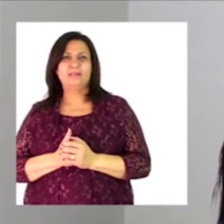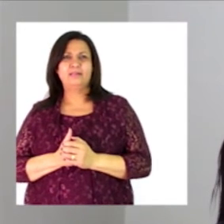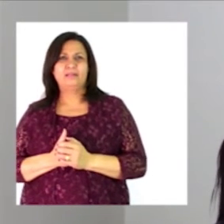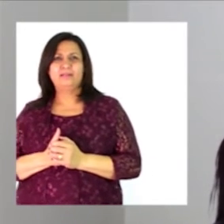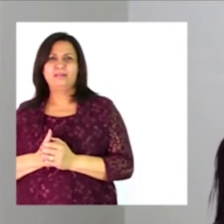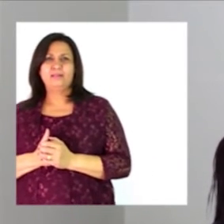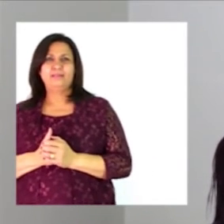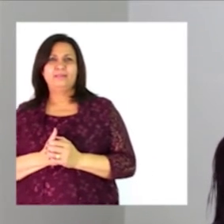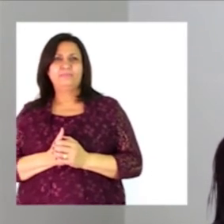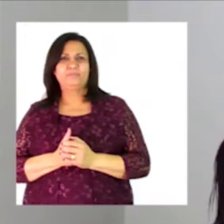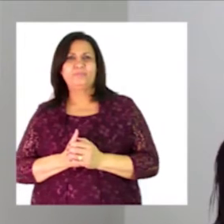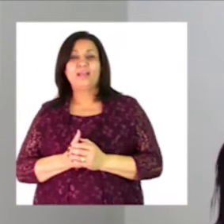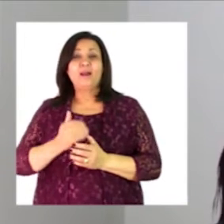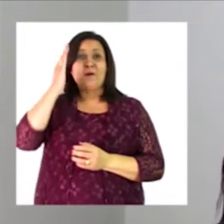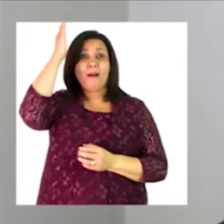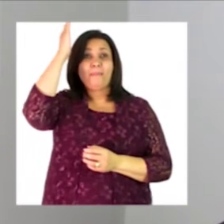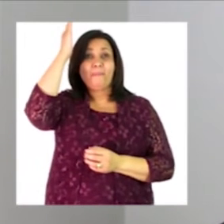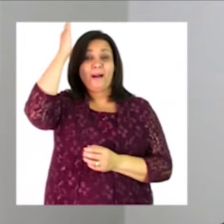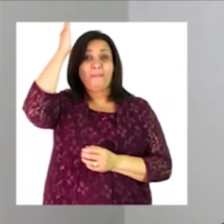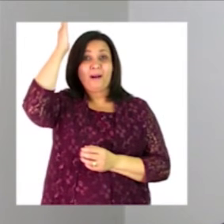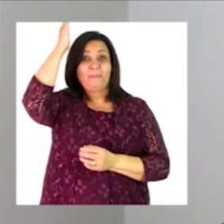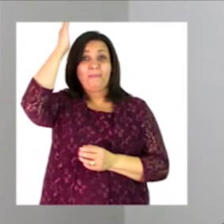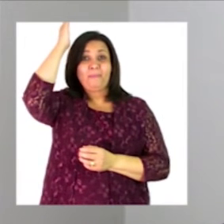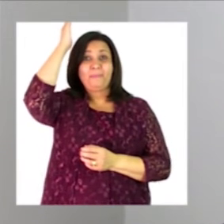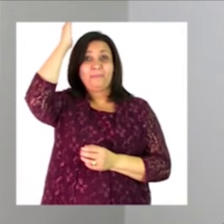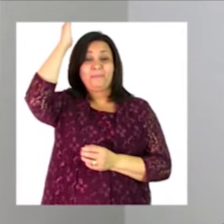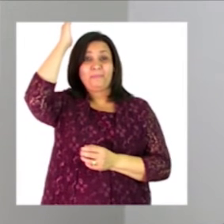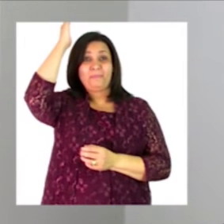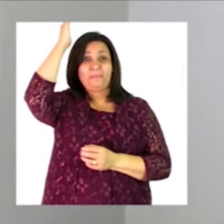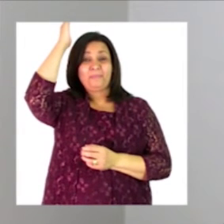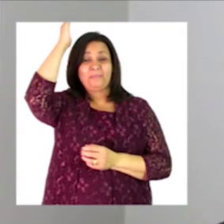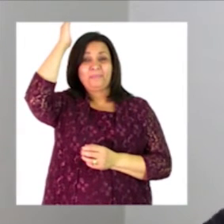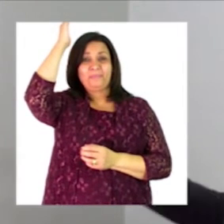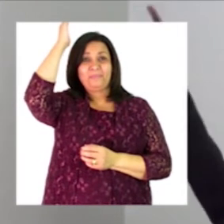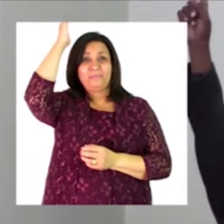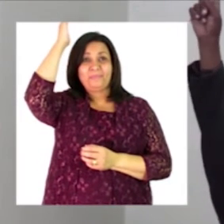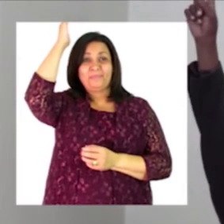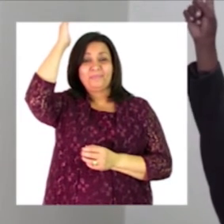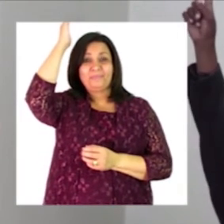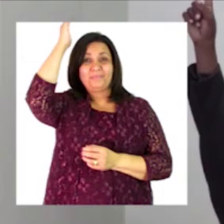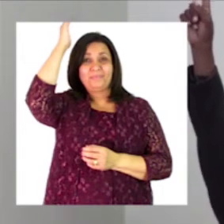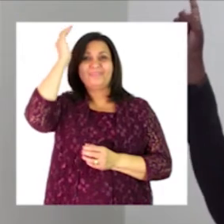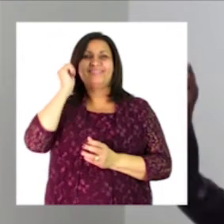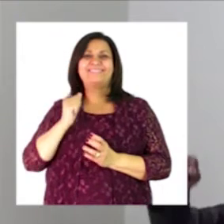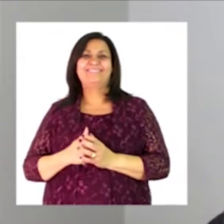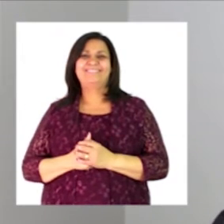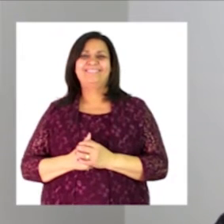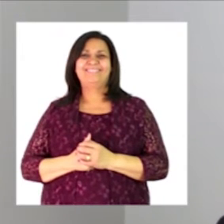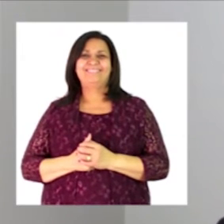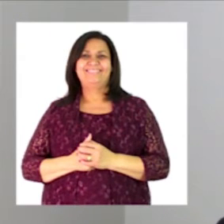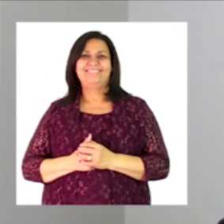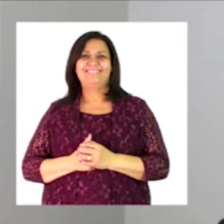up. Can you point up? Show me the directions and stretch out your hand right up. Yes,